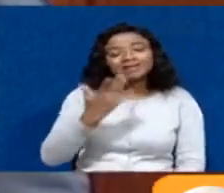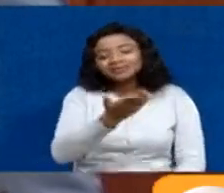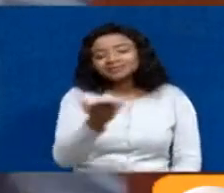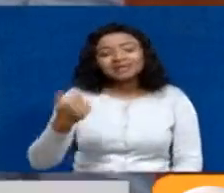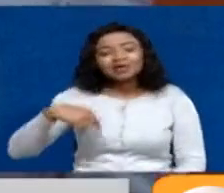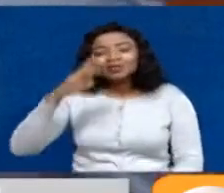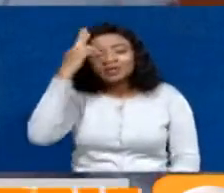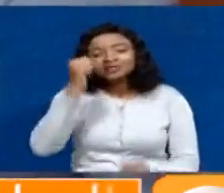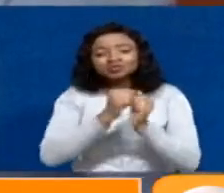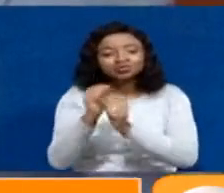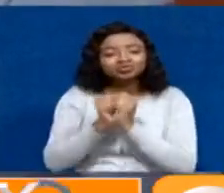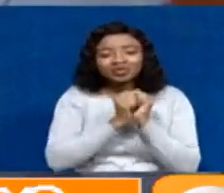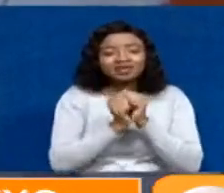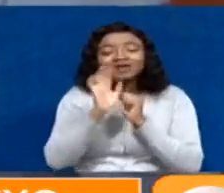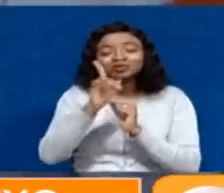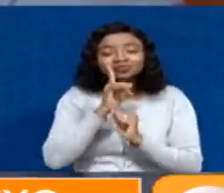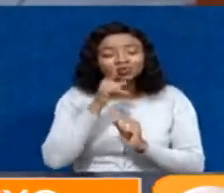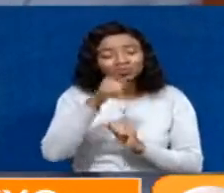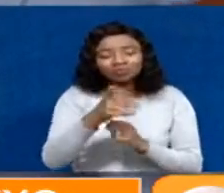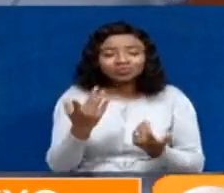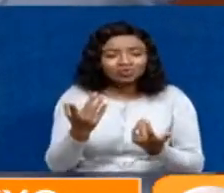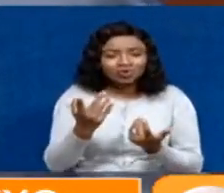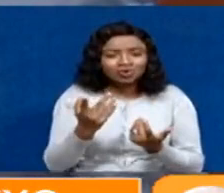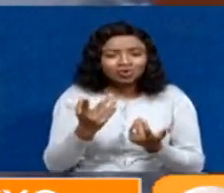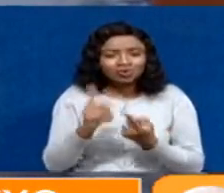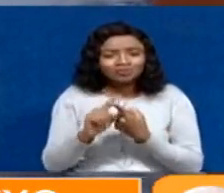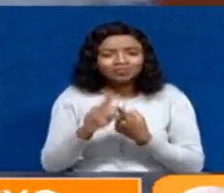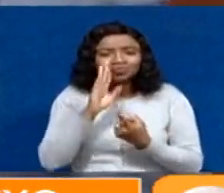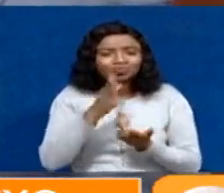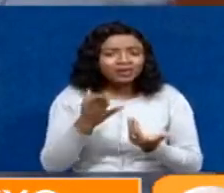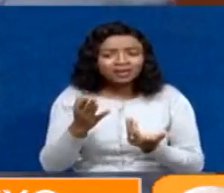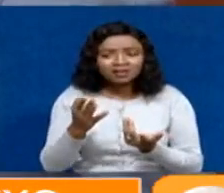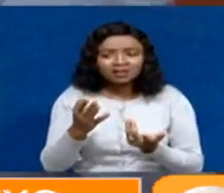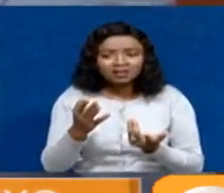together. Tomorrow you will be the ones being expelled. Tomorrow you will be the ones being denied